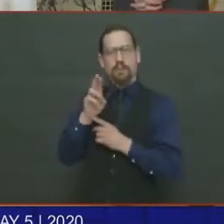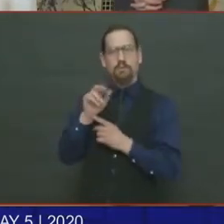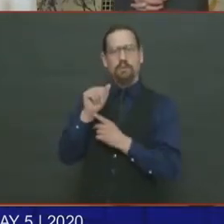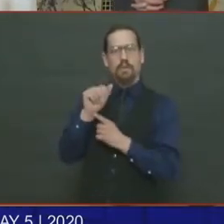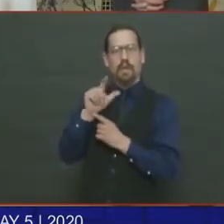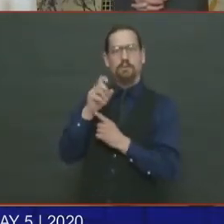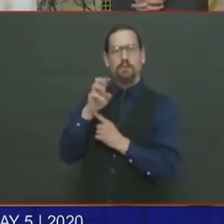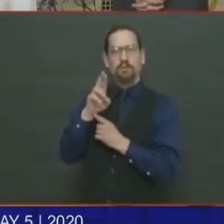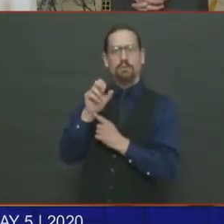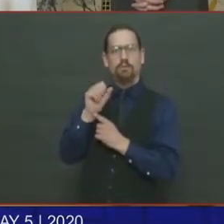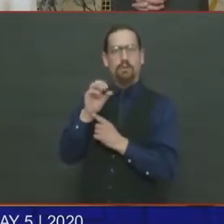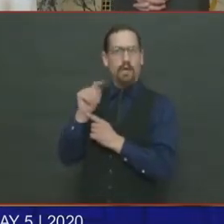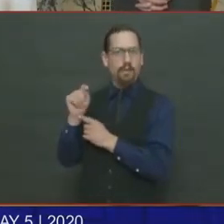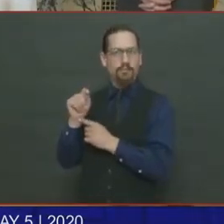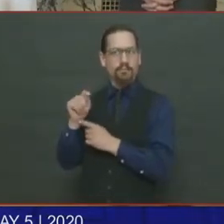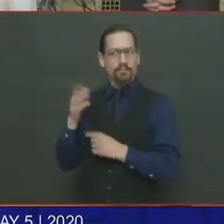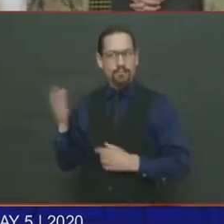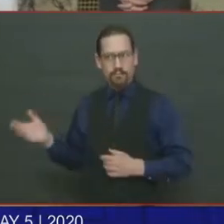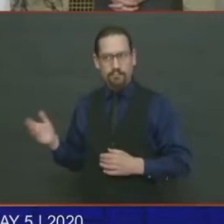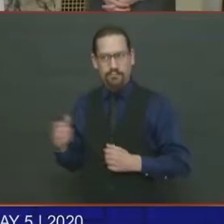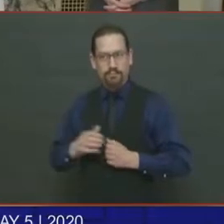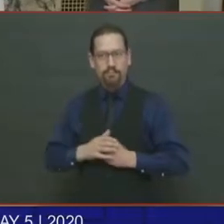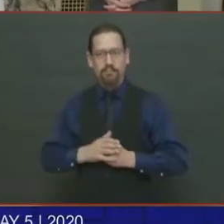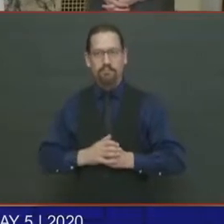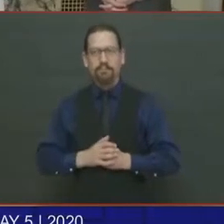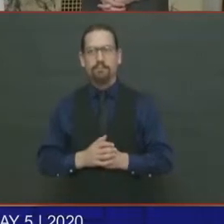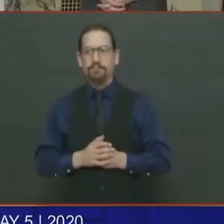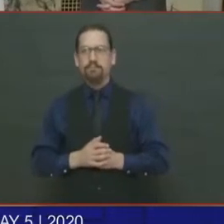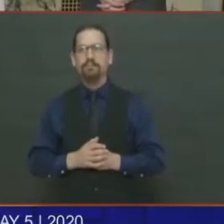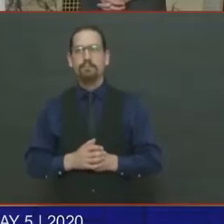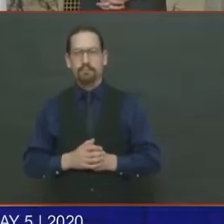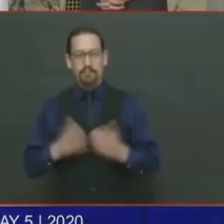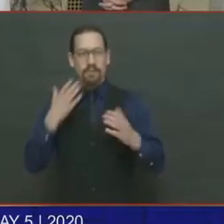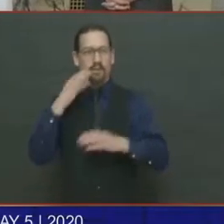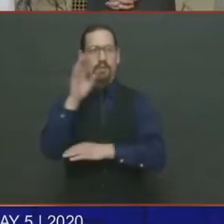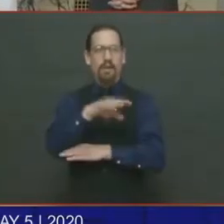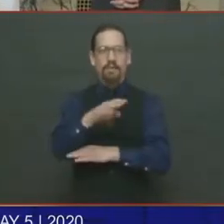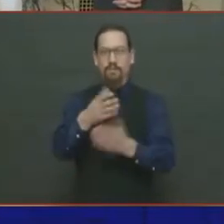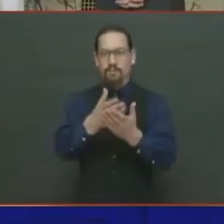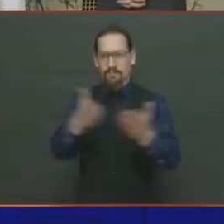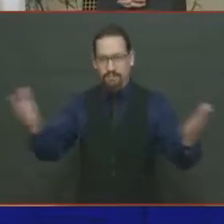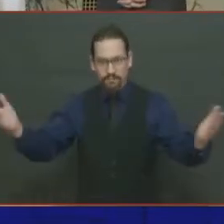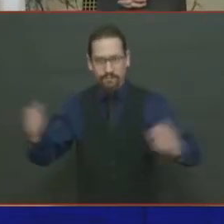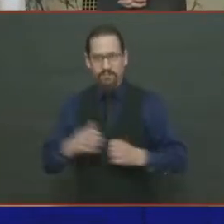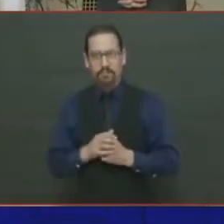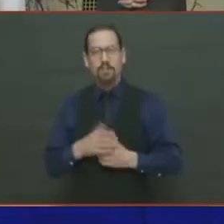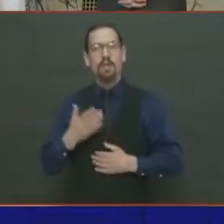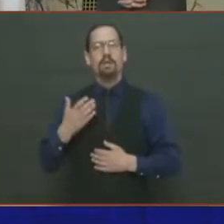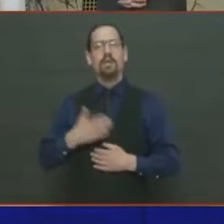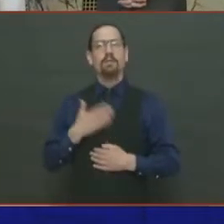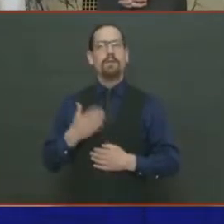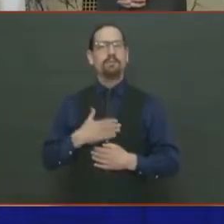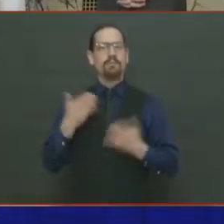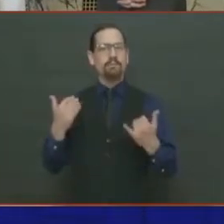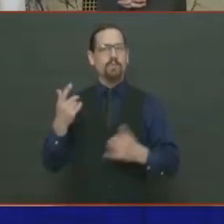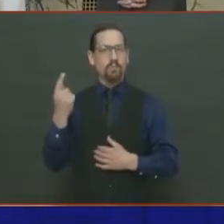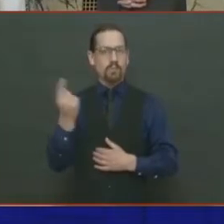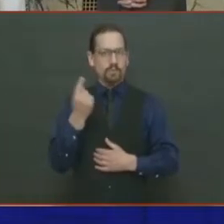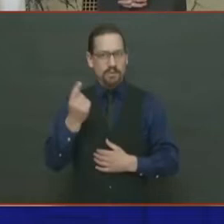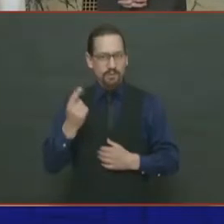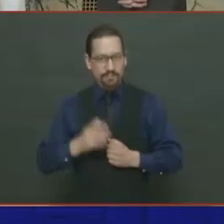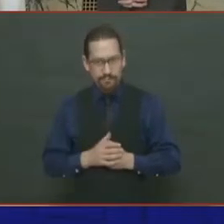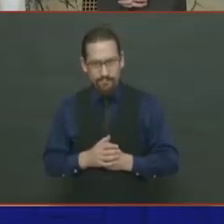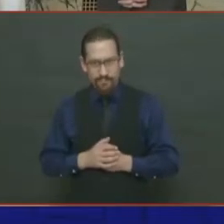Thank you, Governor. Hello, everyone. Happy Tuesday. I want to take a moment to